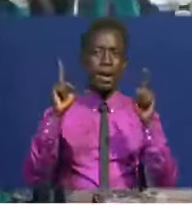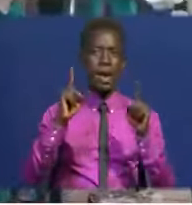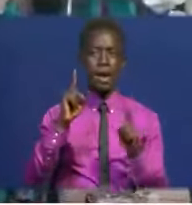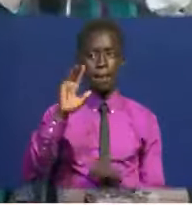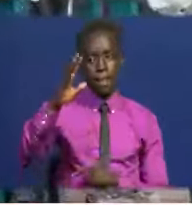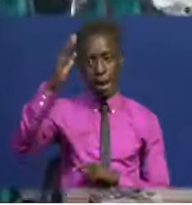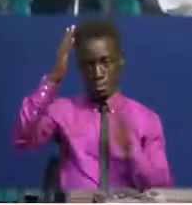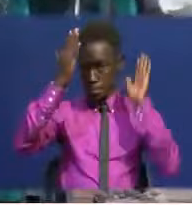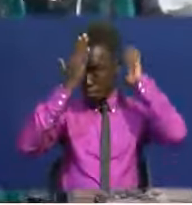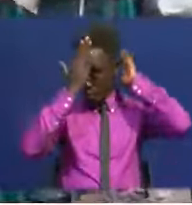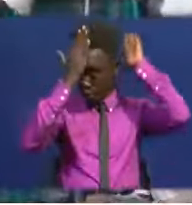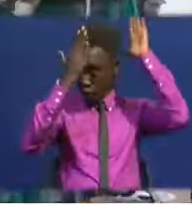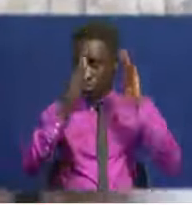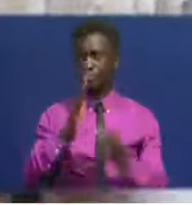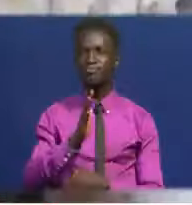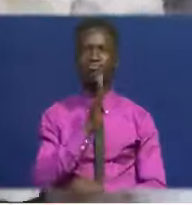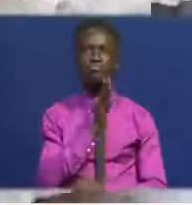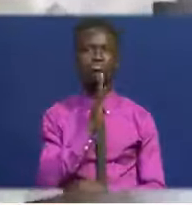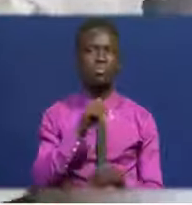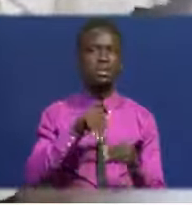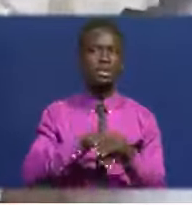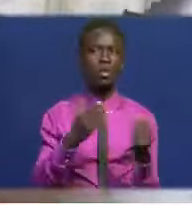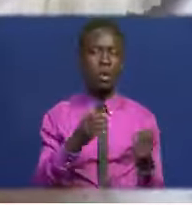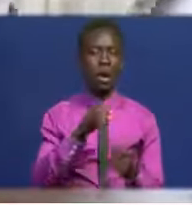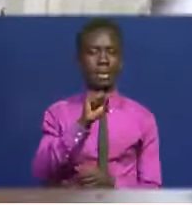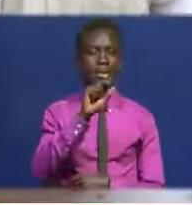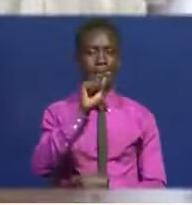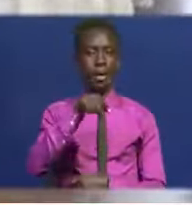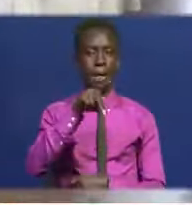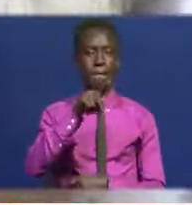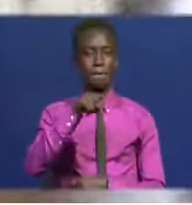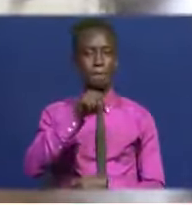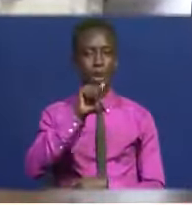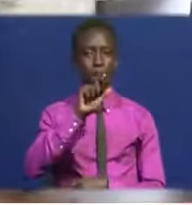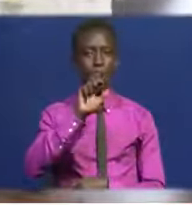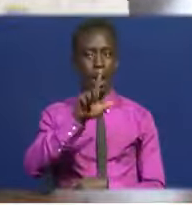St. Peter and Paul Cathedral Carolina in Apostolic,